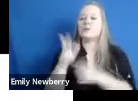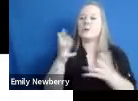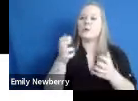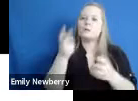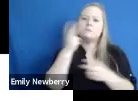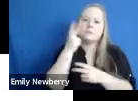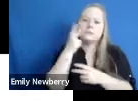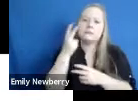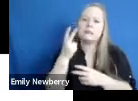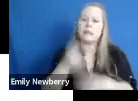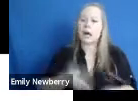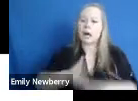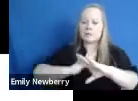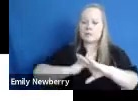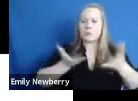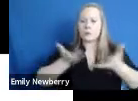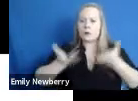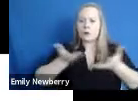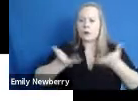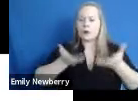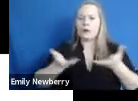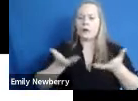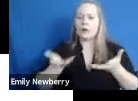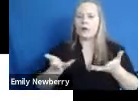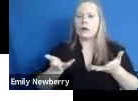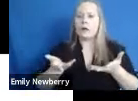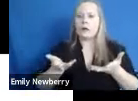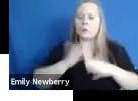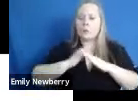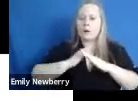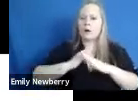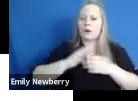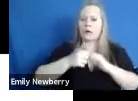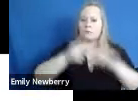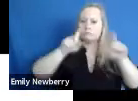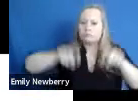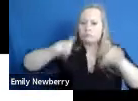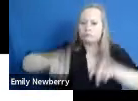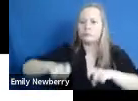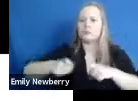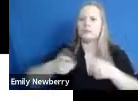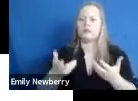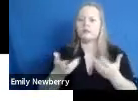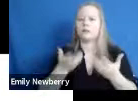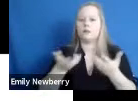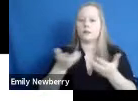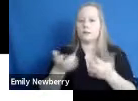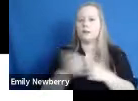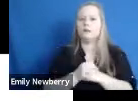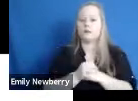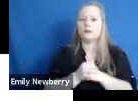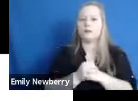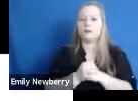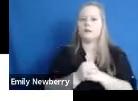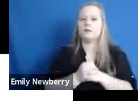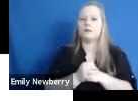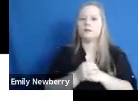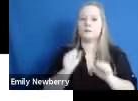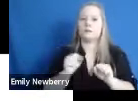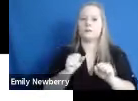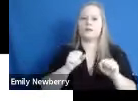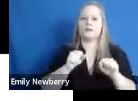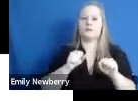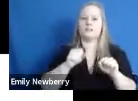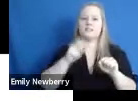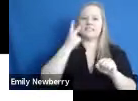obstacles for colon cancer screening. And they had this giant inflatable colon that you could actually walk through and see the